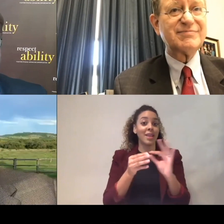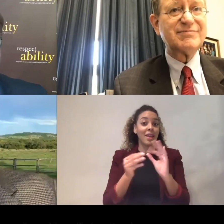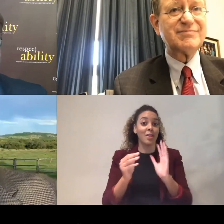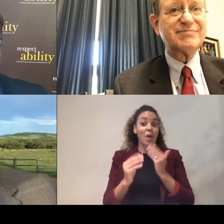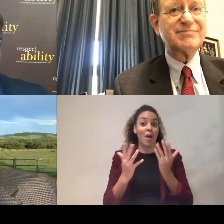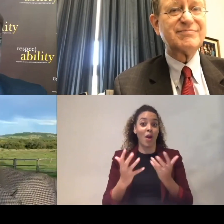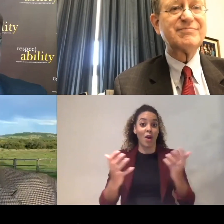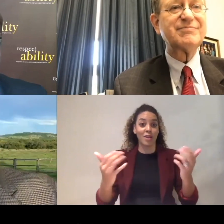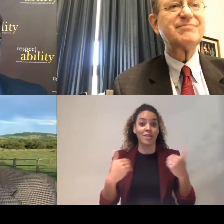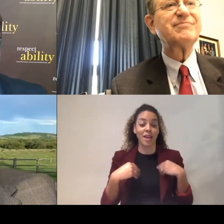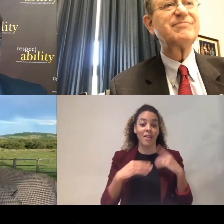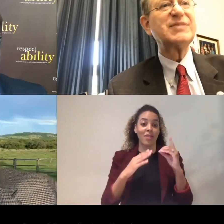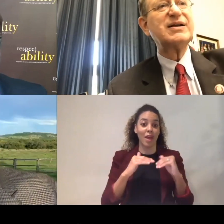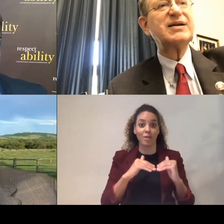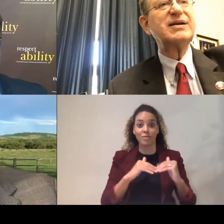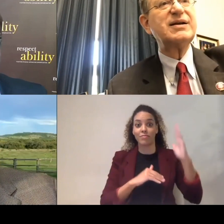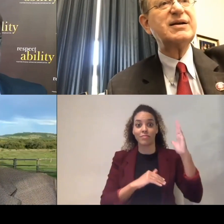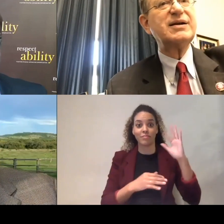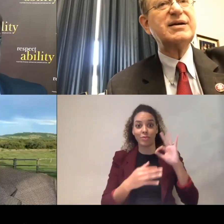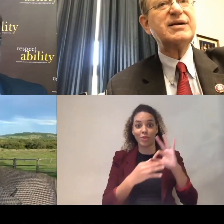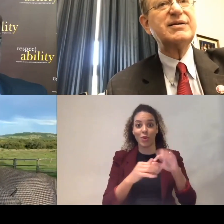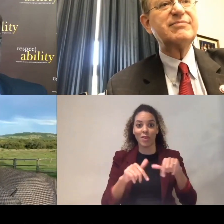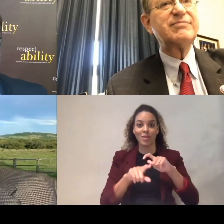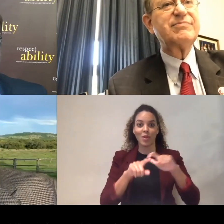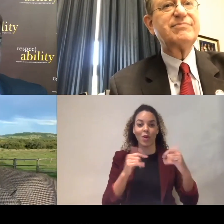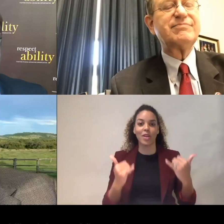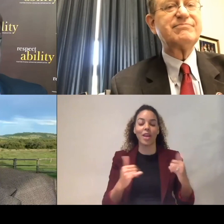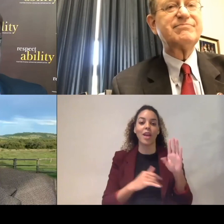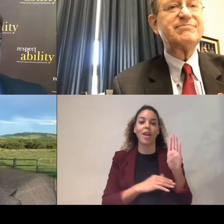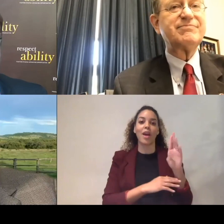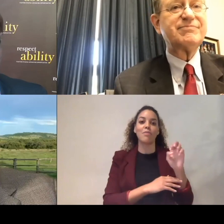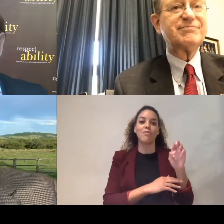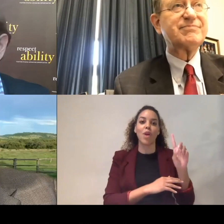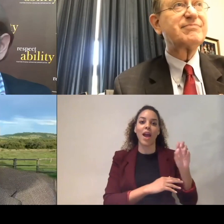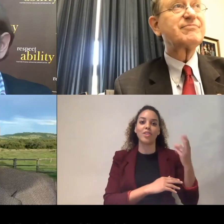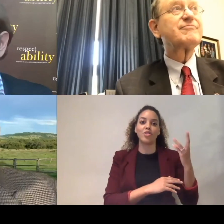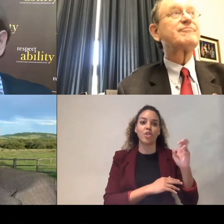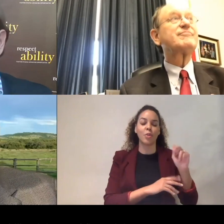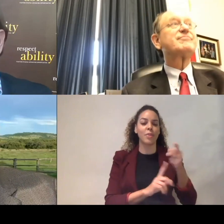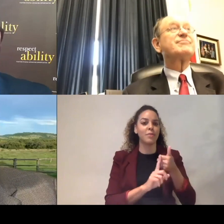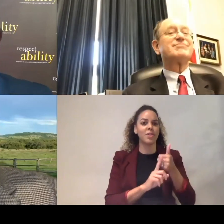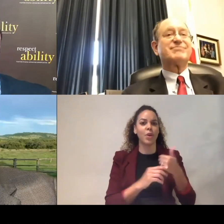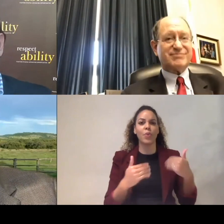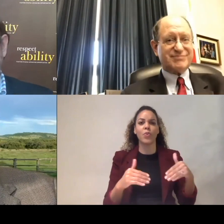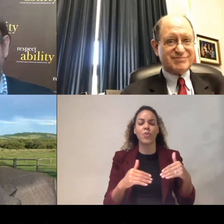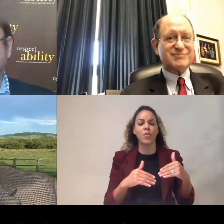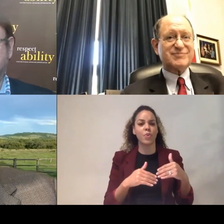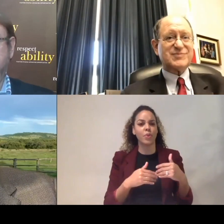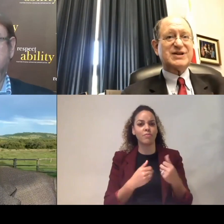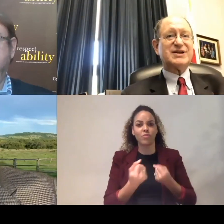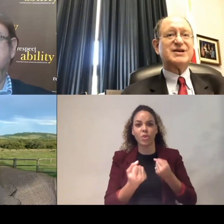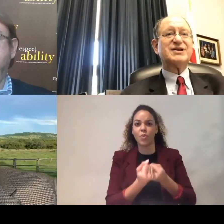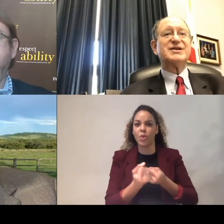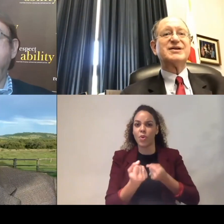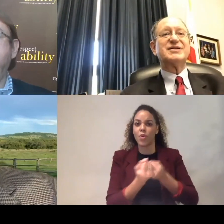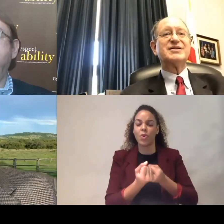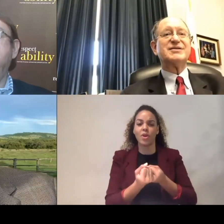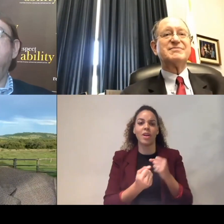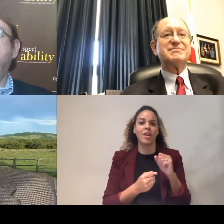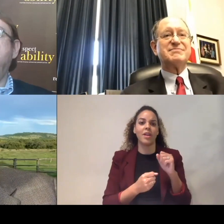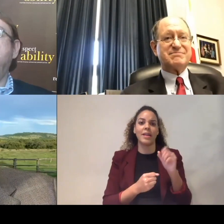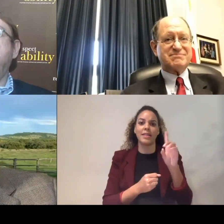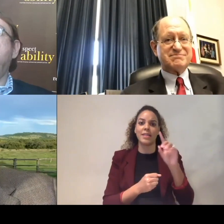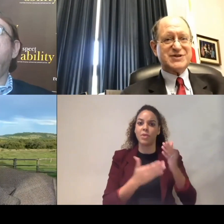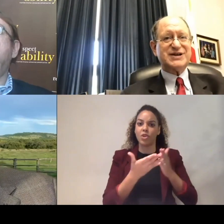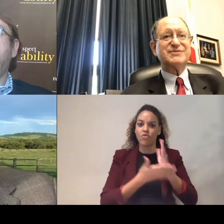thousand on this call, Brad Sherman is a real stalwart on disability rights and financial services in the Congress, and we thank you for your leadership in